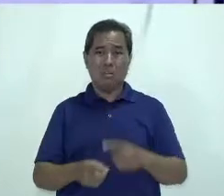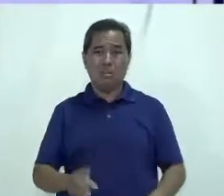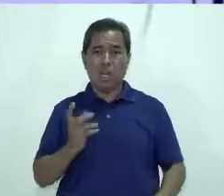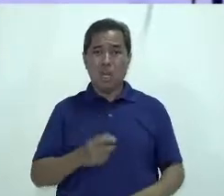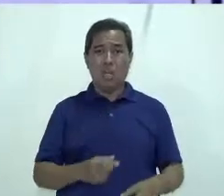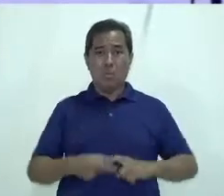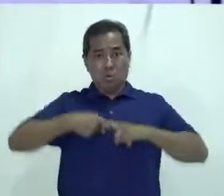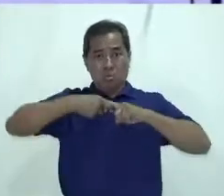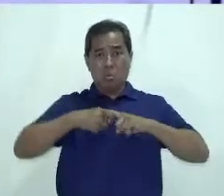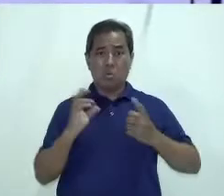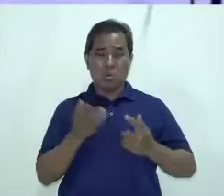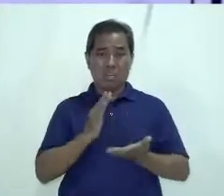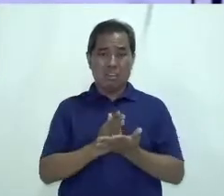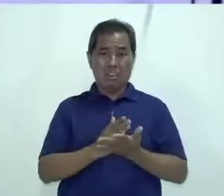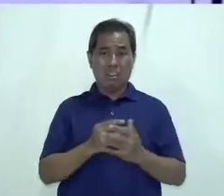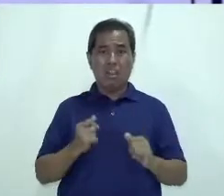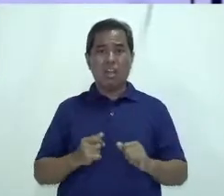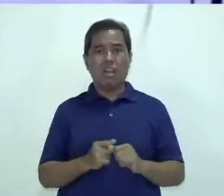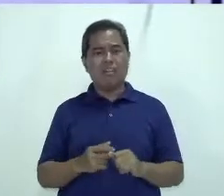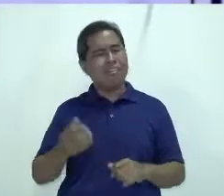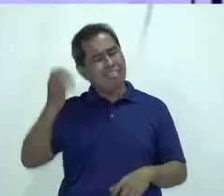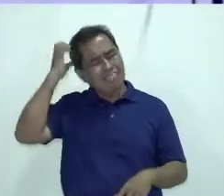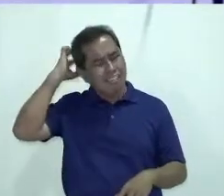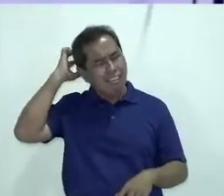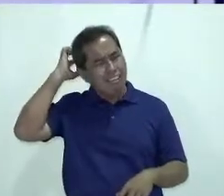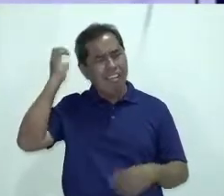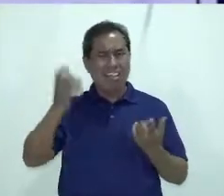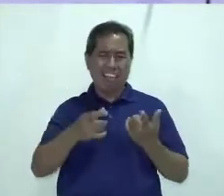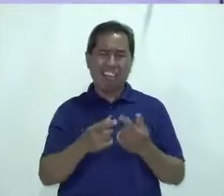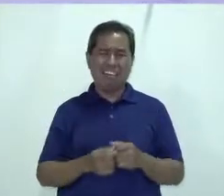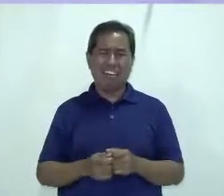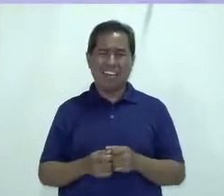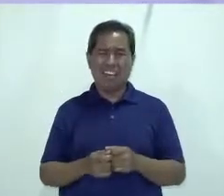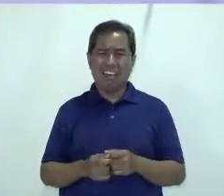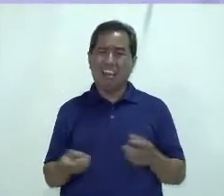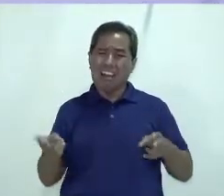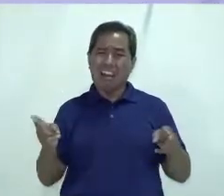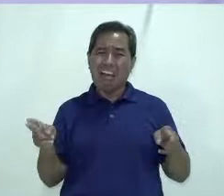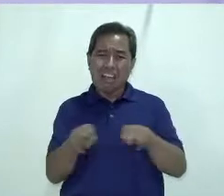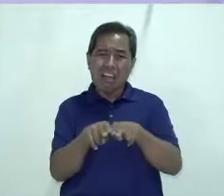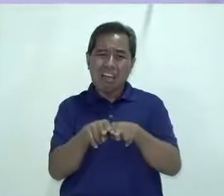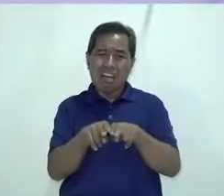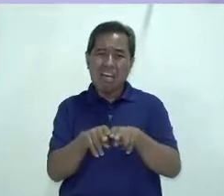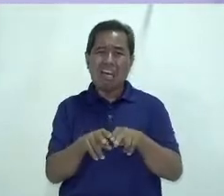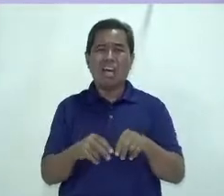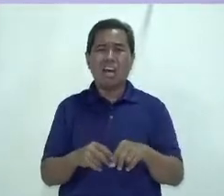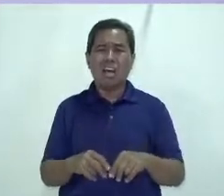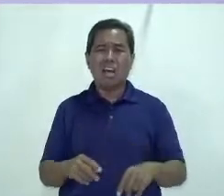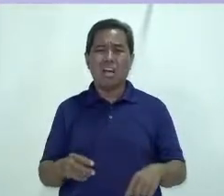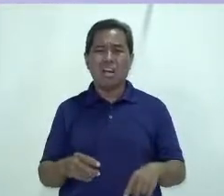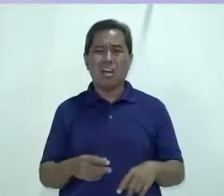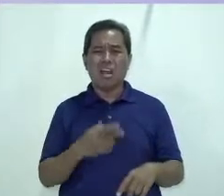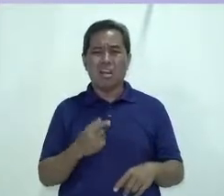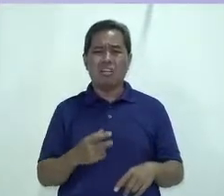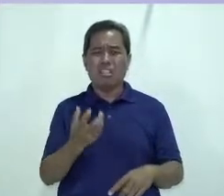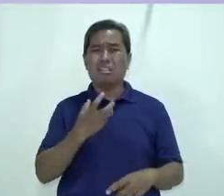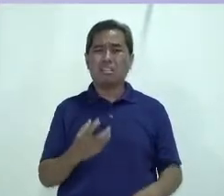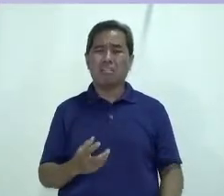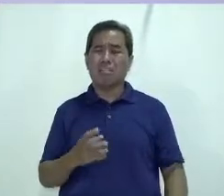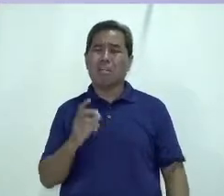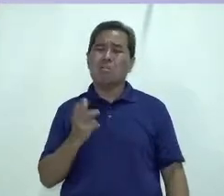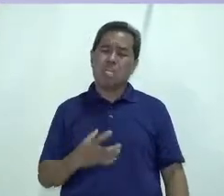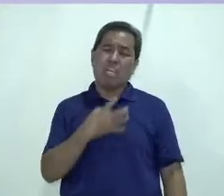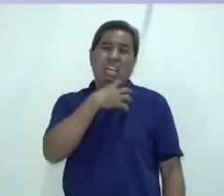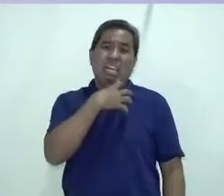pause, we stop, and sometimes we scratch our head. Usually, naturally, a natural reaction would be to complain and